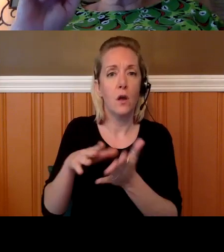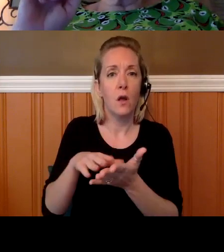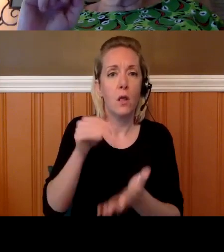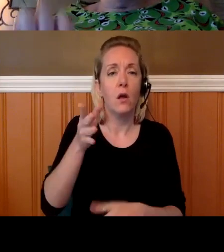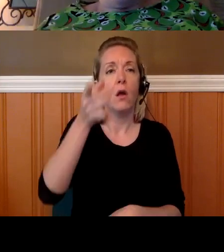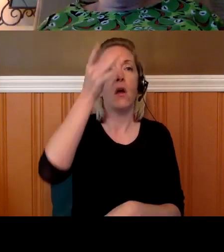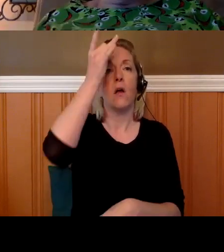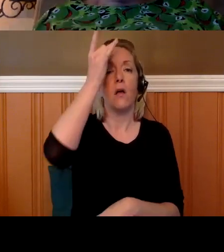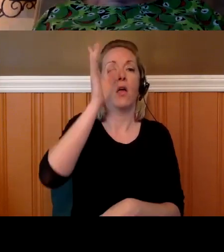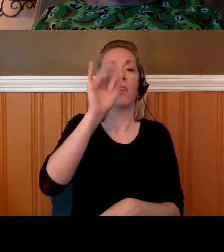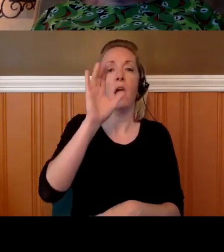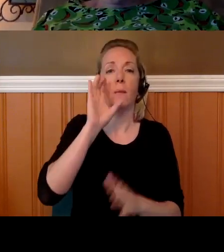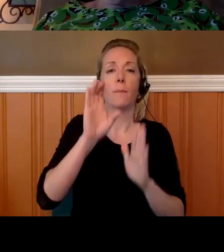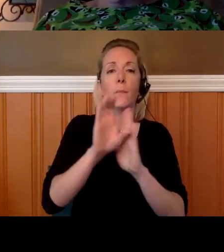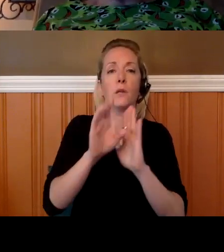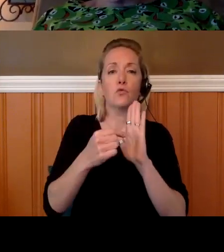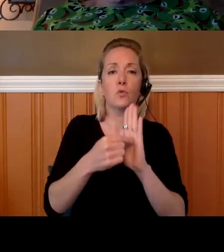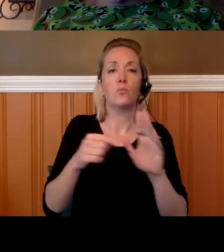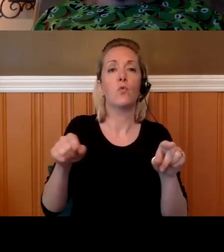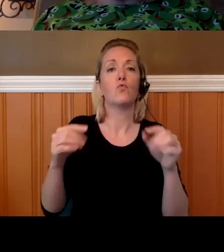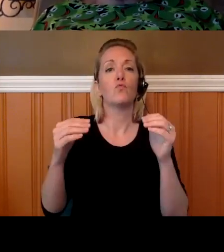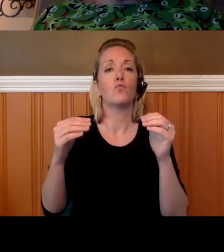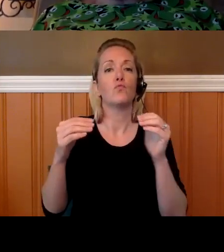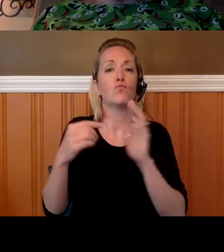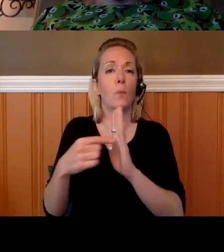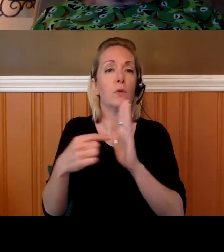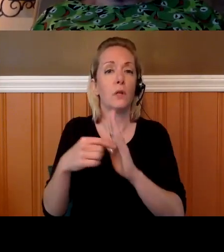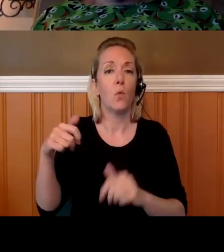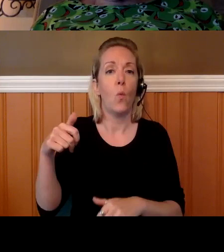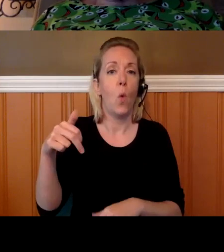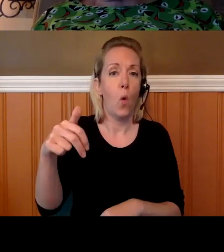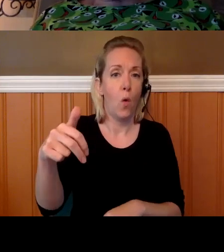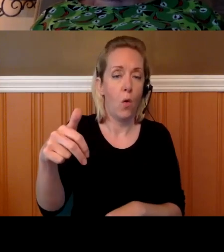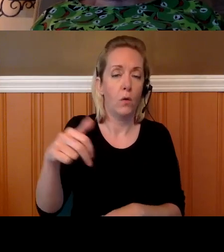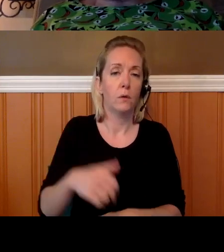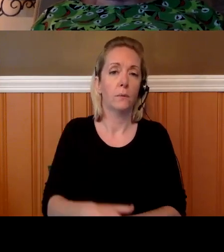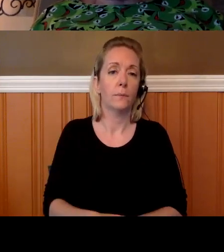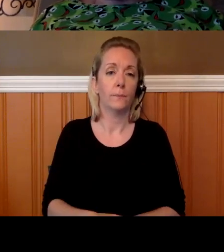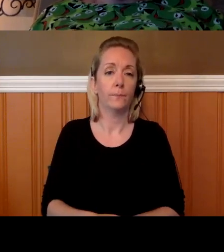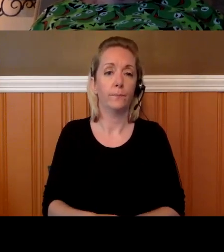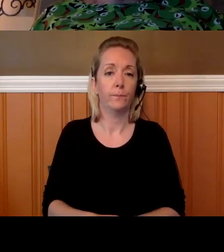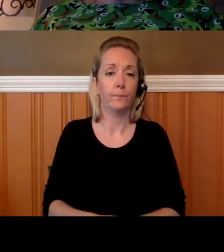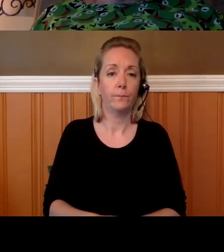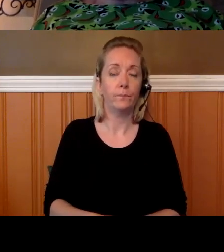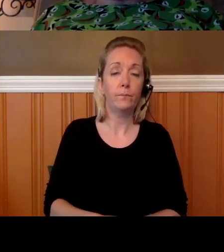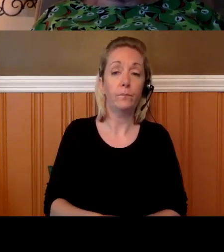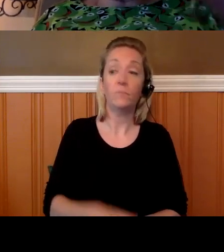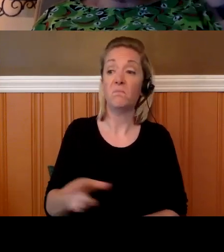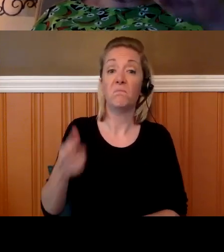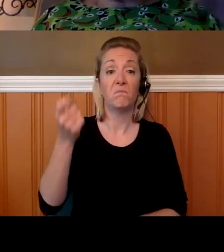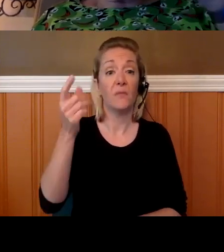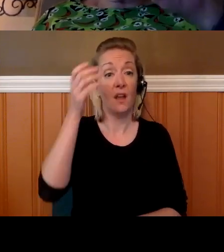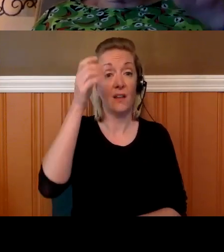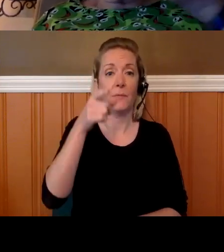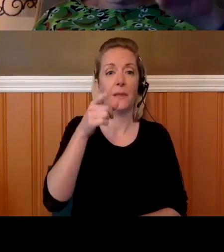walk. Did she know it was actually a person walking? I'm not sure. She just knew that that constellation